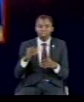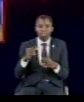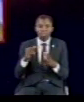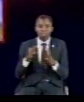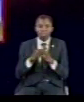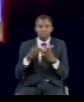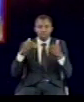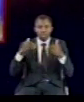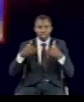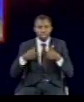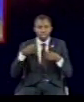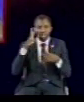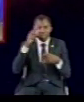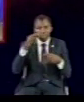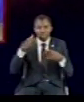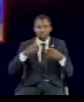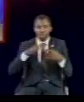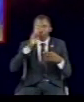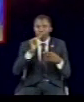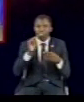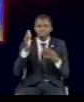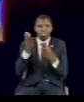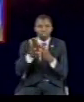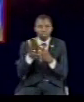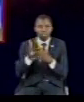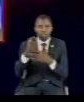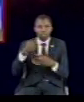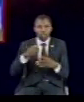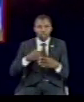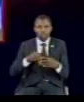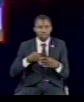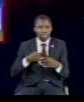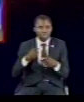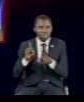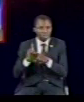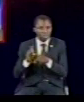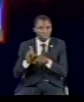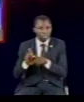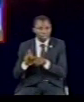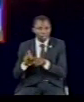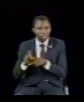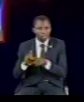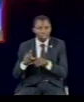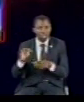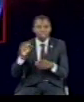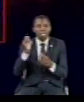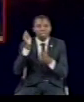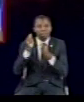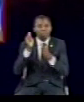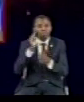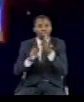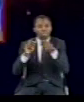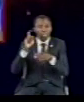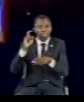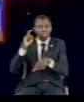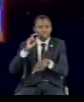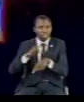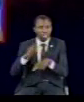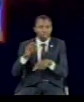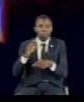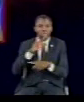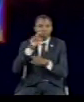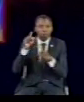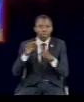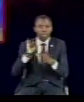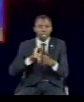it has been disturbing all this while. I have sometimes when I cough and I have to vomit. So, but it has been